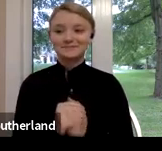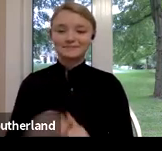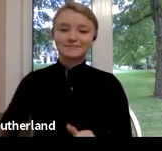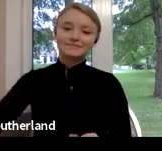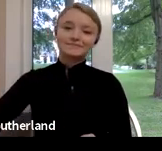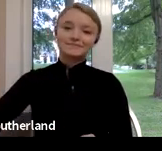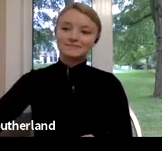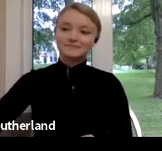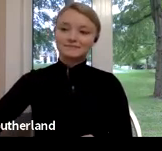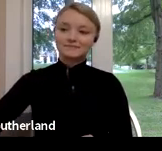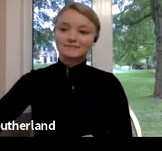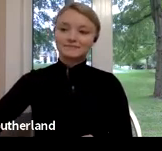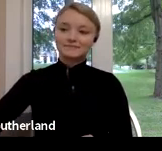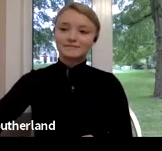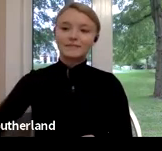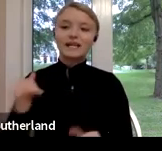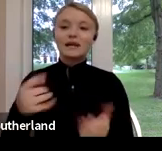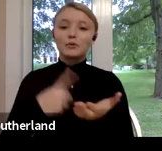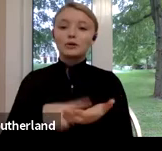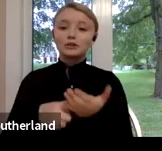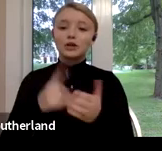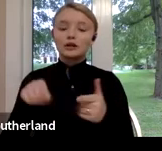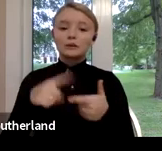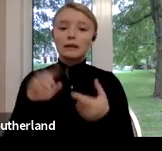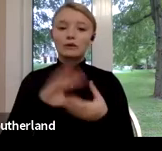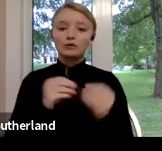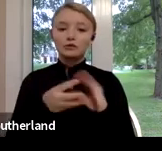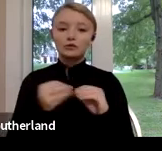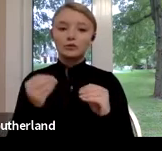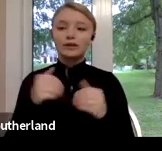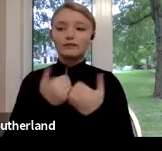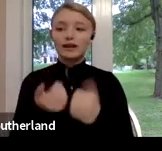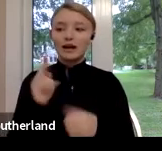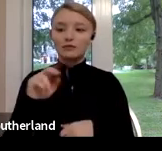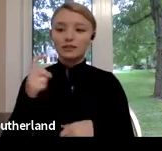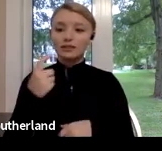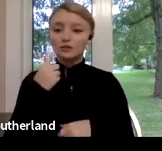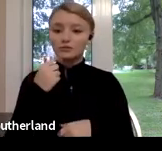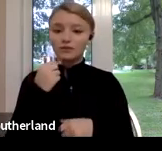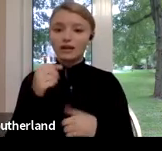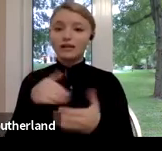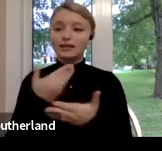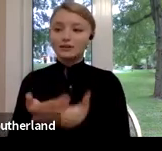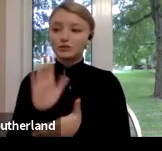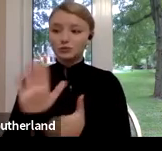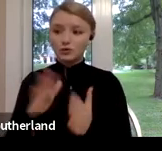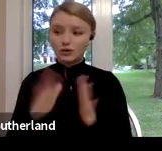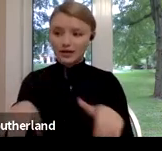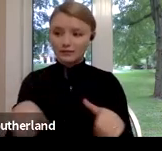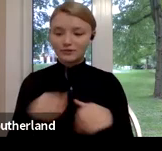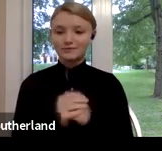So let's talk about the story of how Ningxia Red gets to your doorstep.